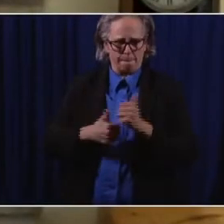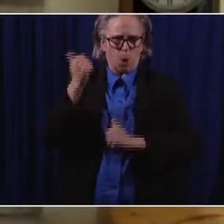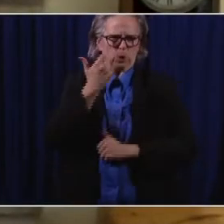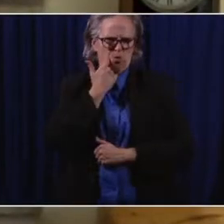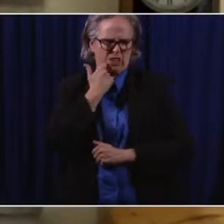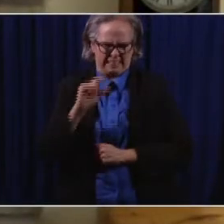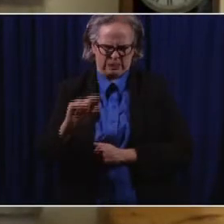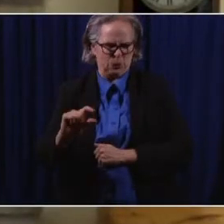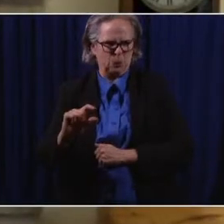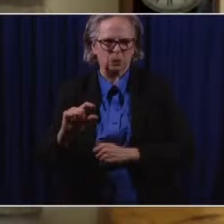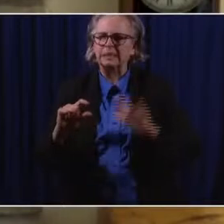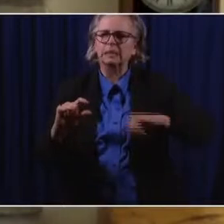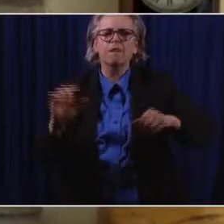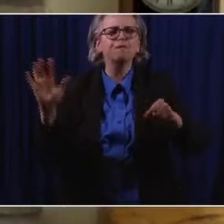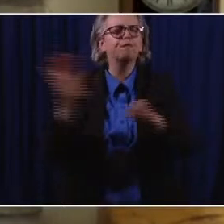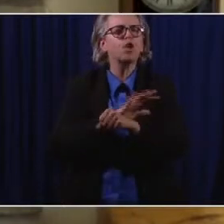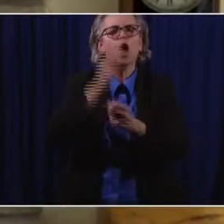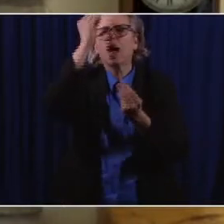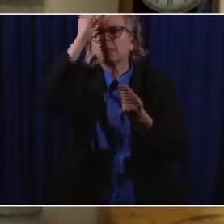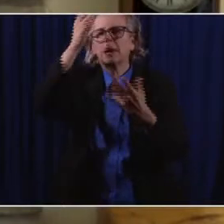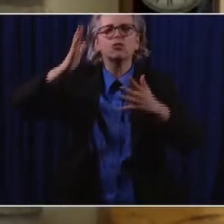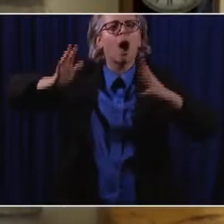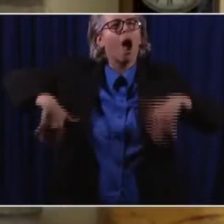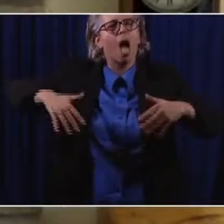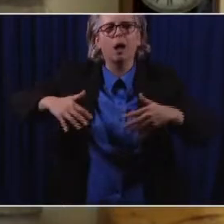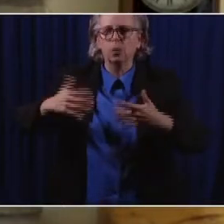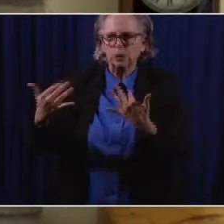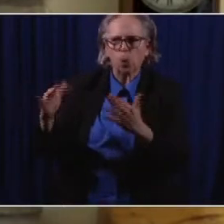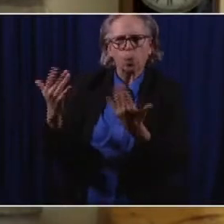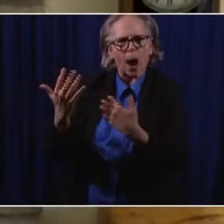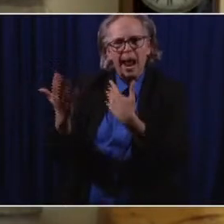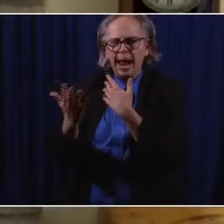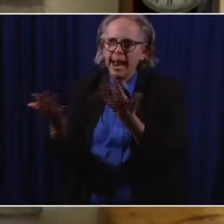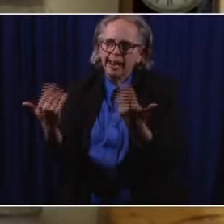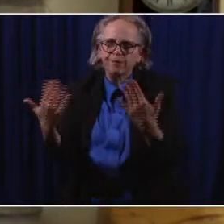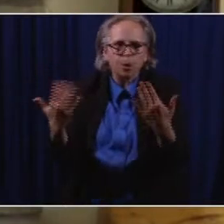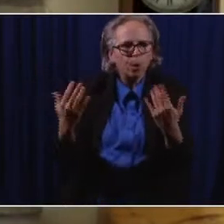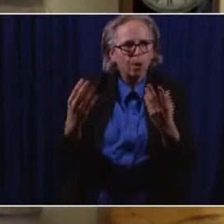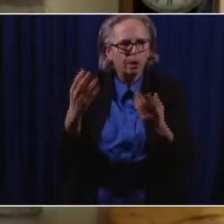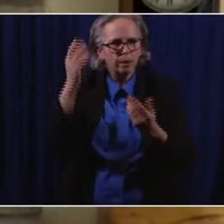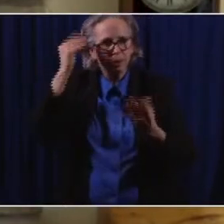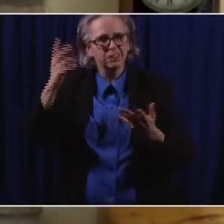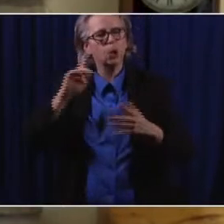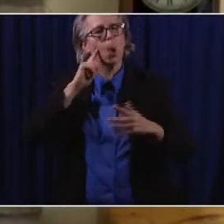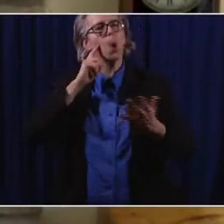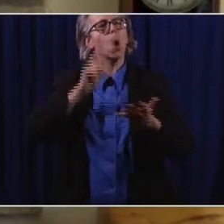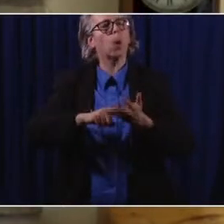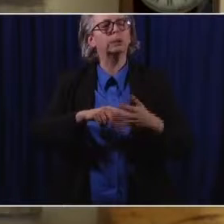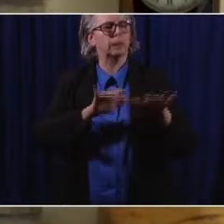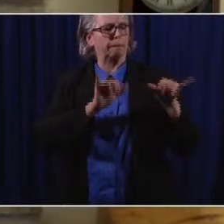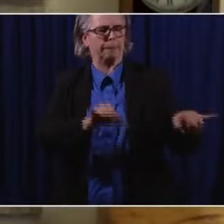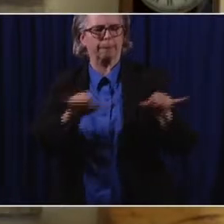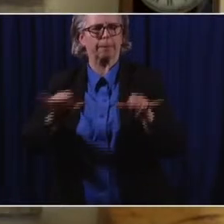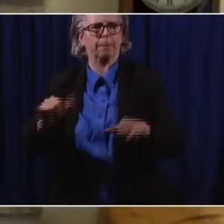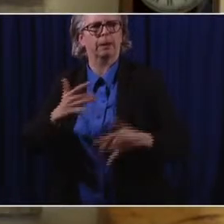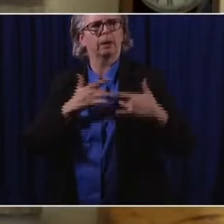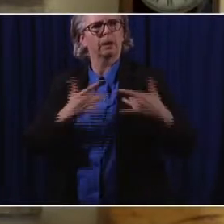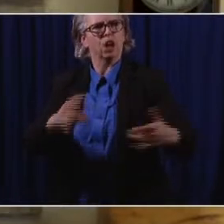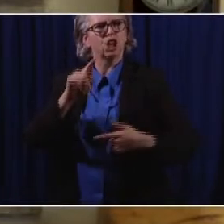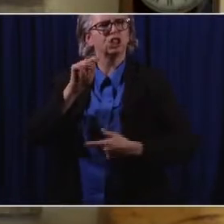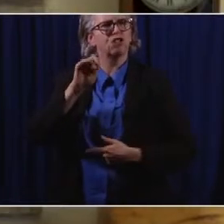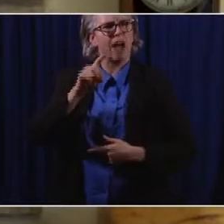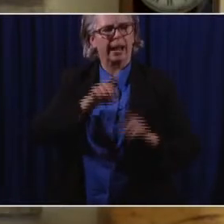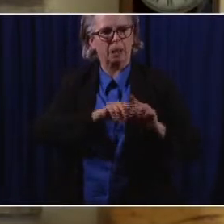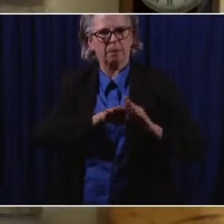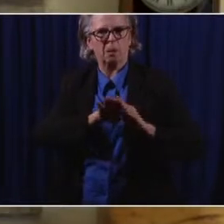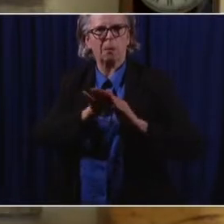in fully. But you do start to see a trend going up a little bit, not marked on there yet,